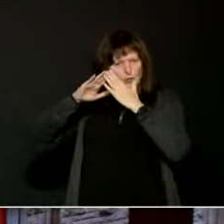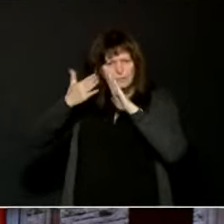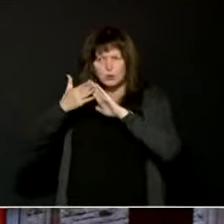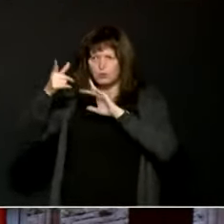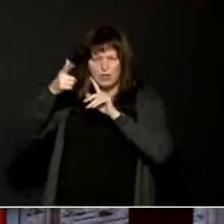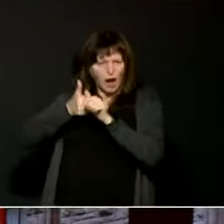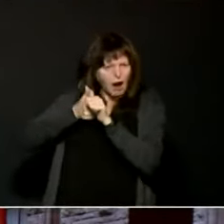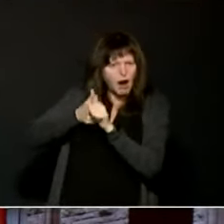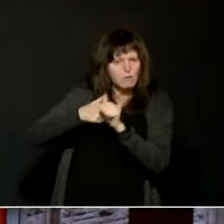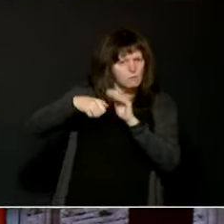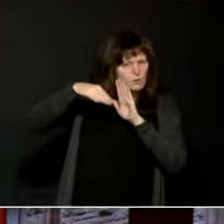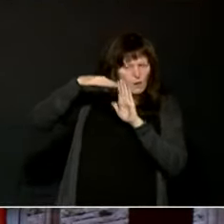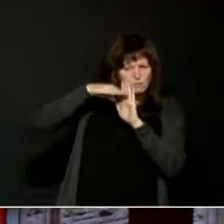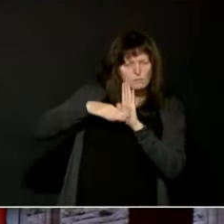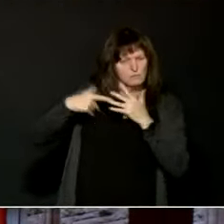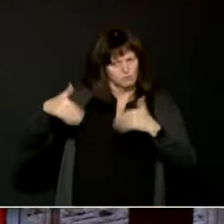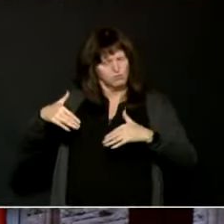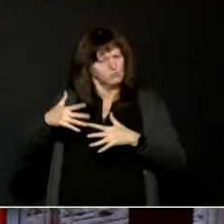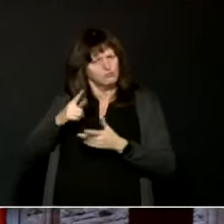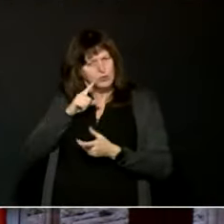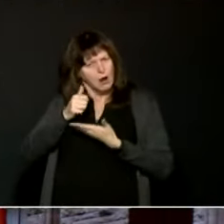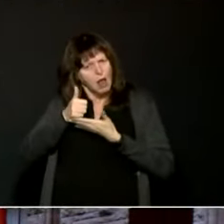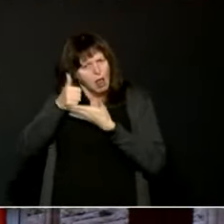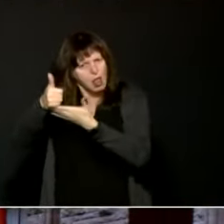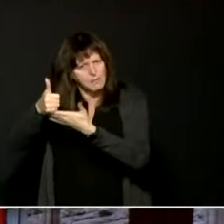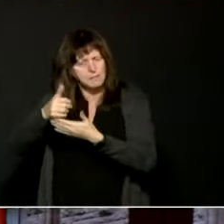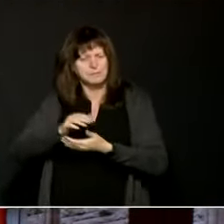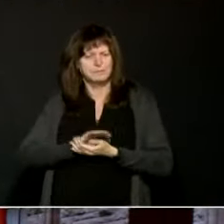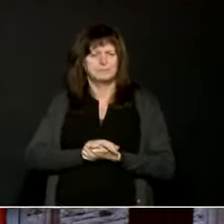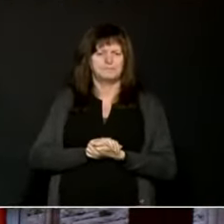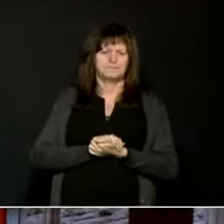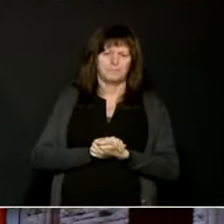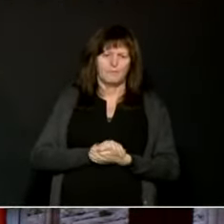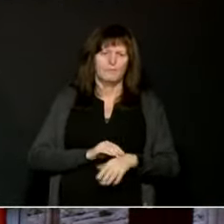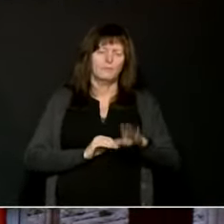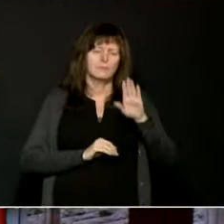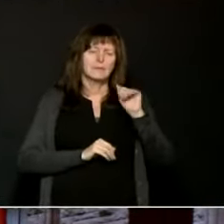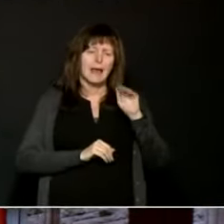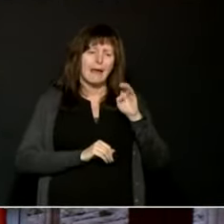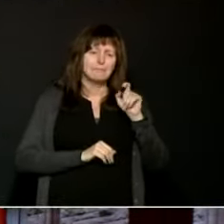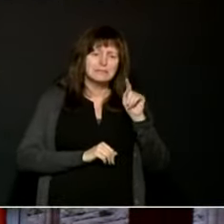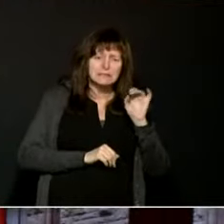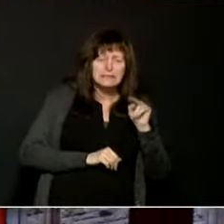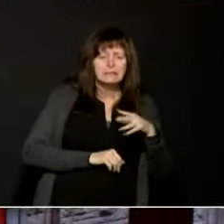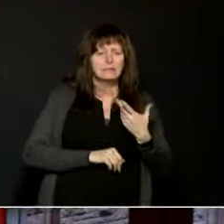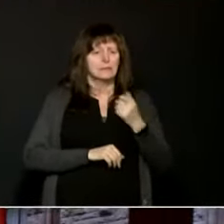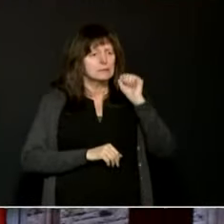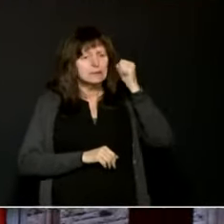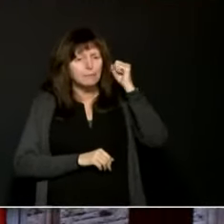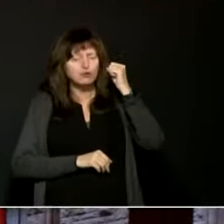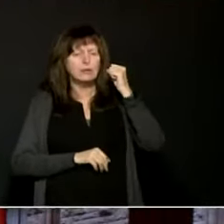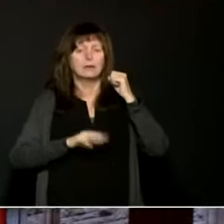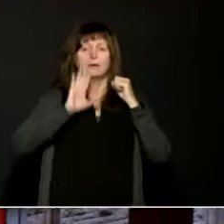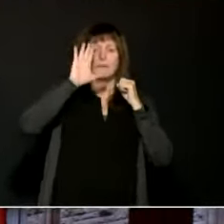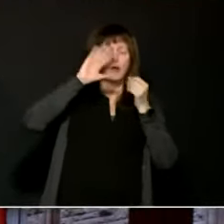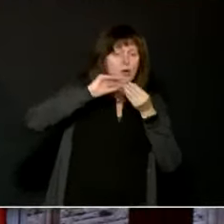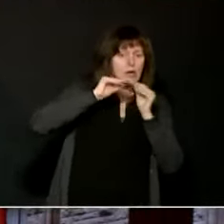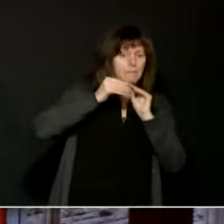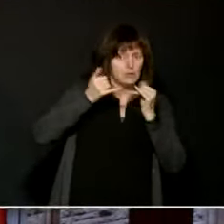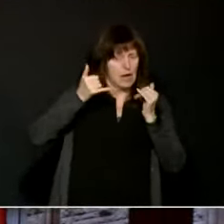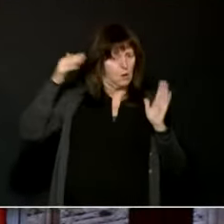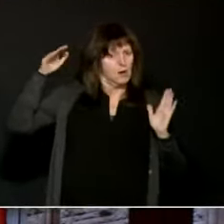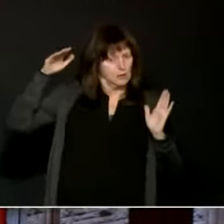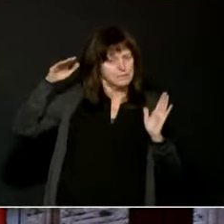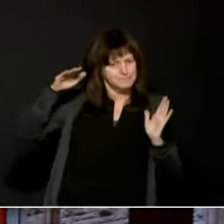as we're hoping that things in Lambton as well as Sudbury seem to look like they're plateauing, but still early to say it at this time. So